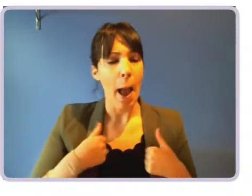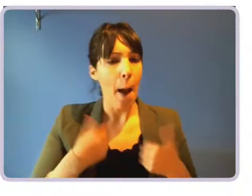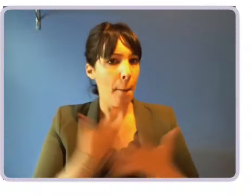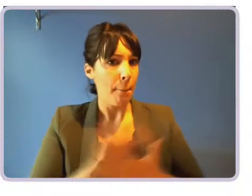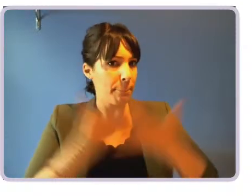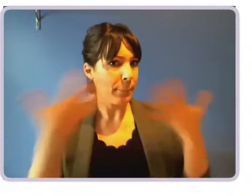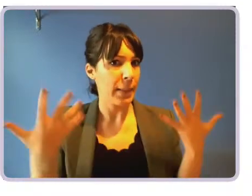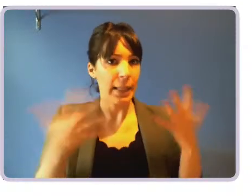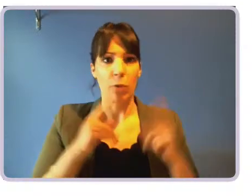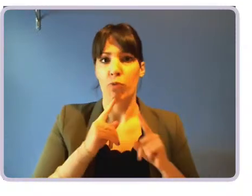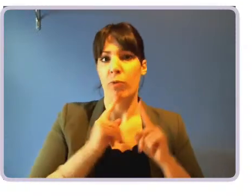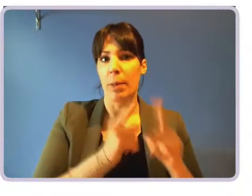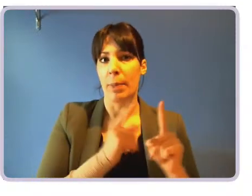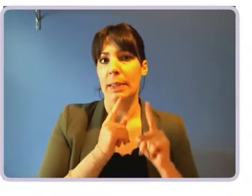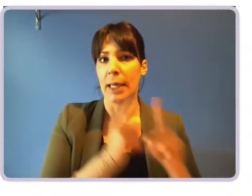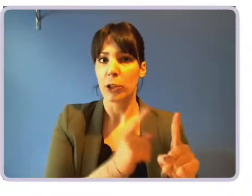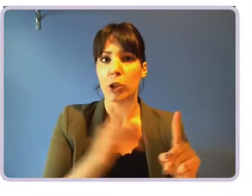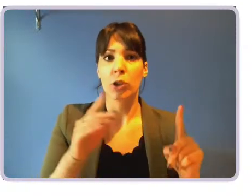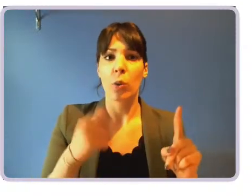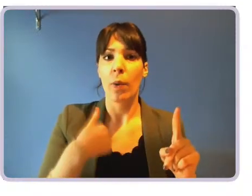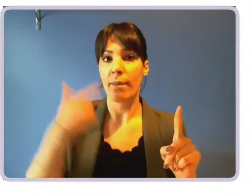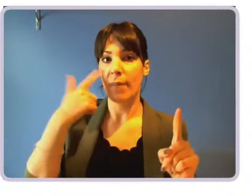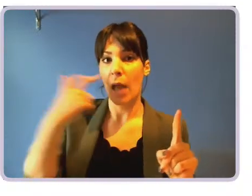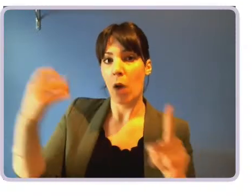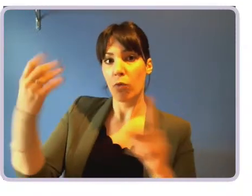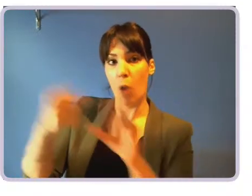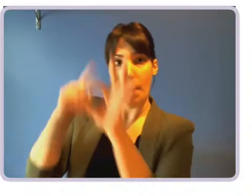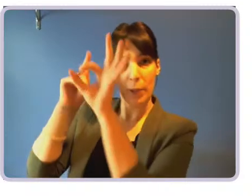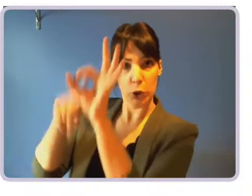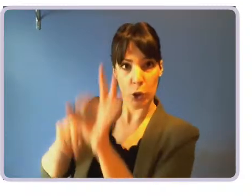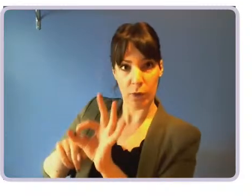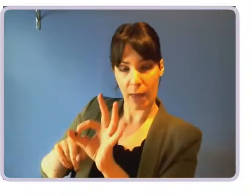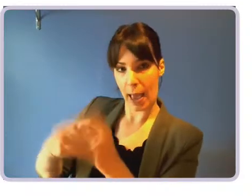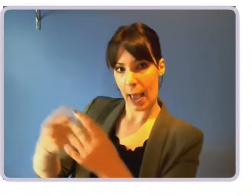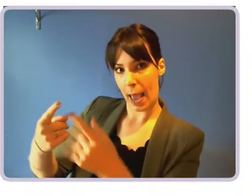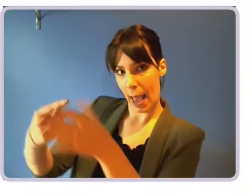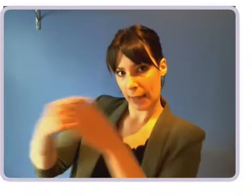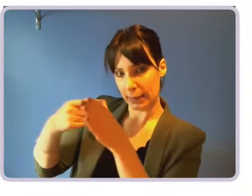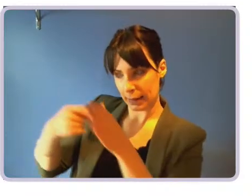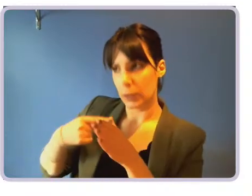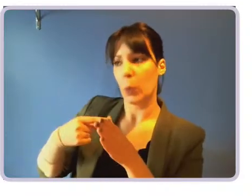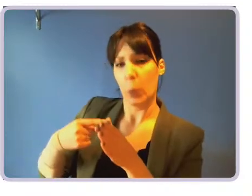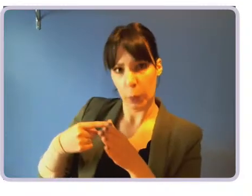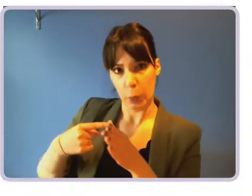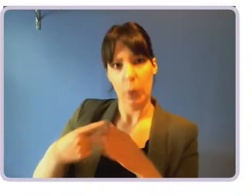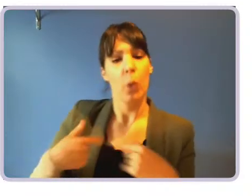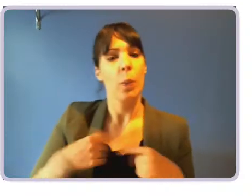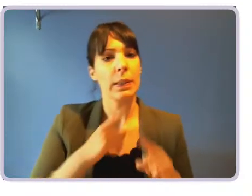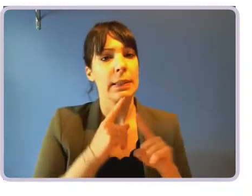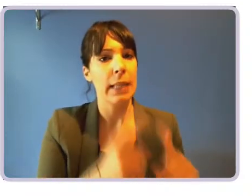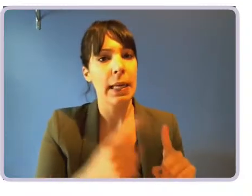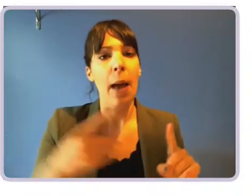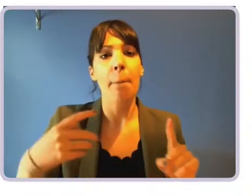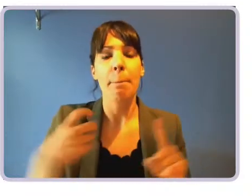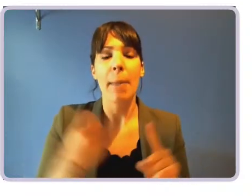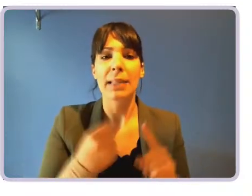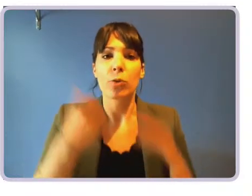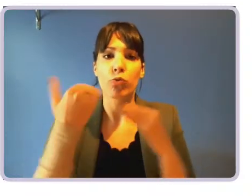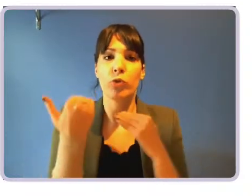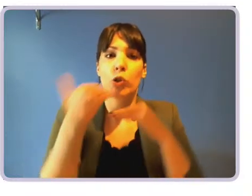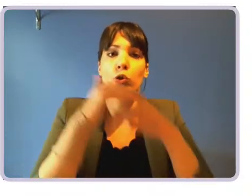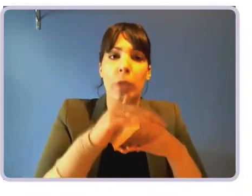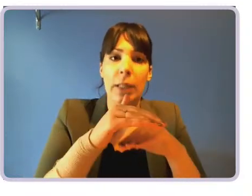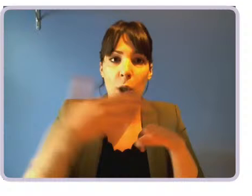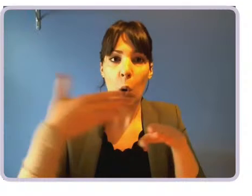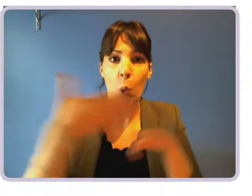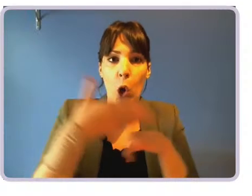recommendations from the workforce survey was we needed to think about restrictions on worker movement like we'd seen in aged care. We